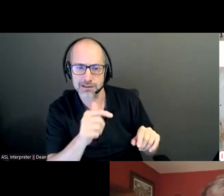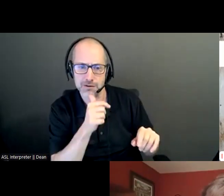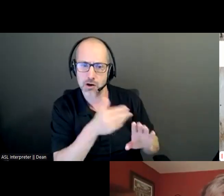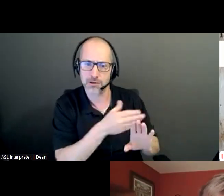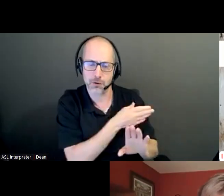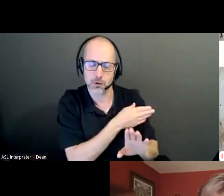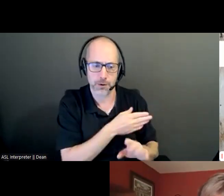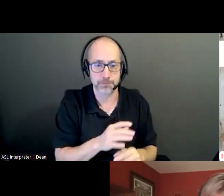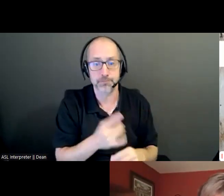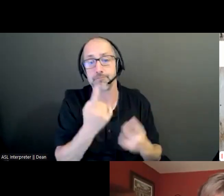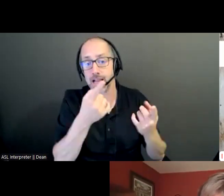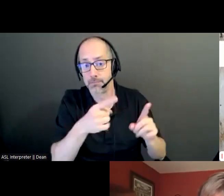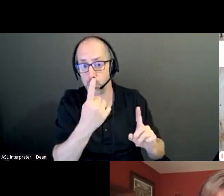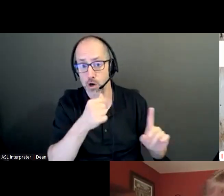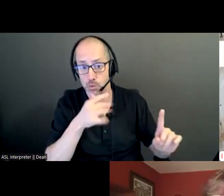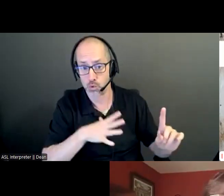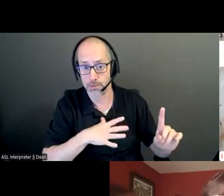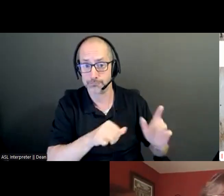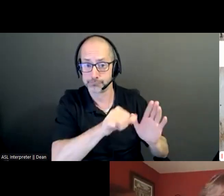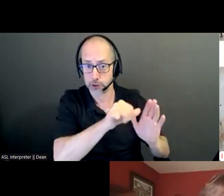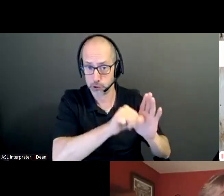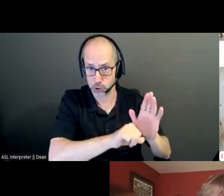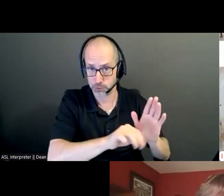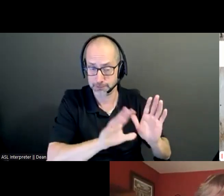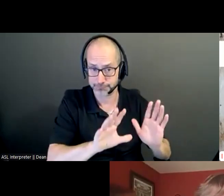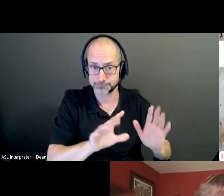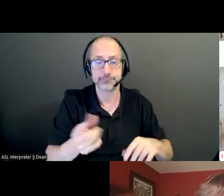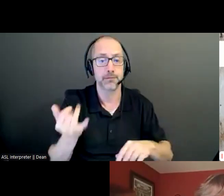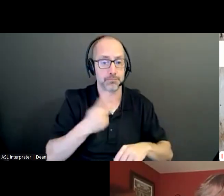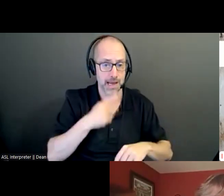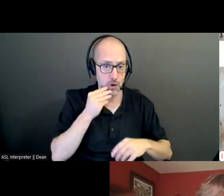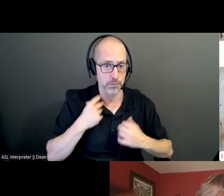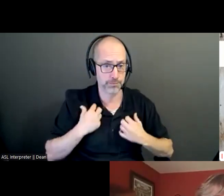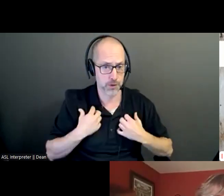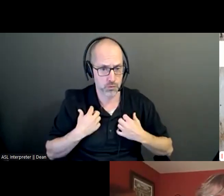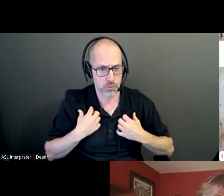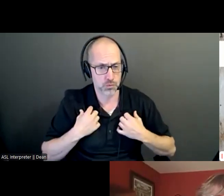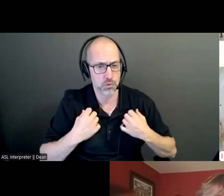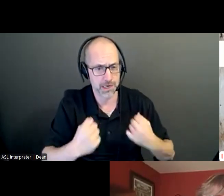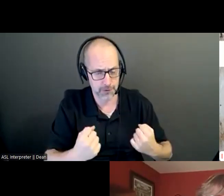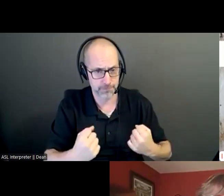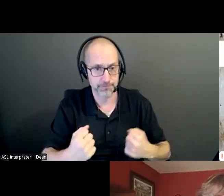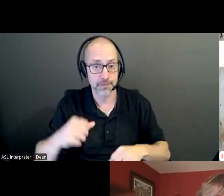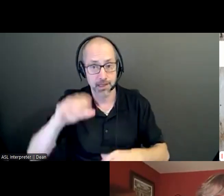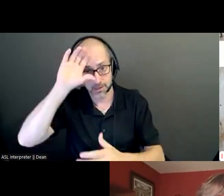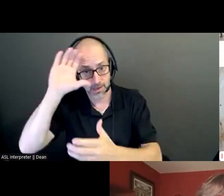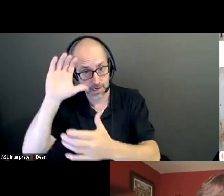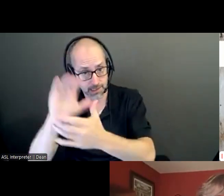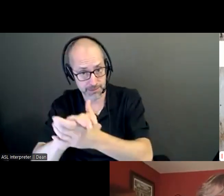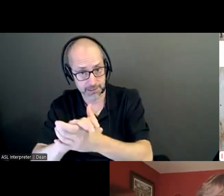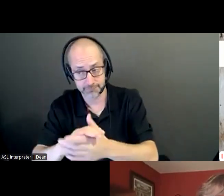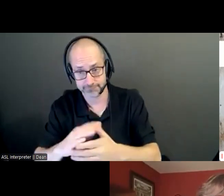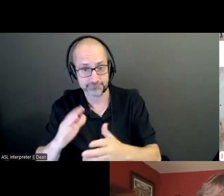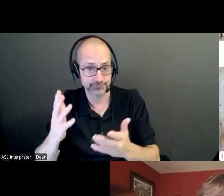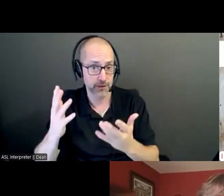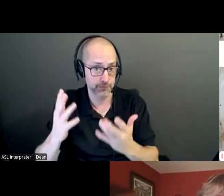woman had surgery. She was at home and she was recovering. Her husband had a unfortunate